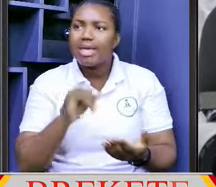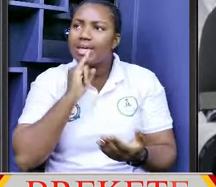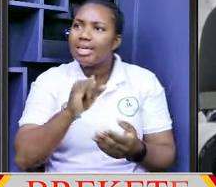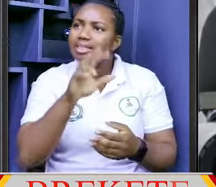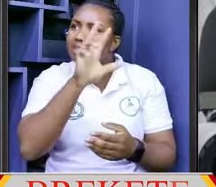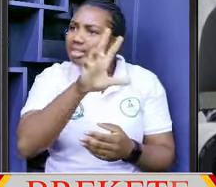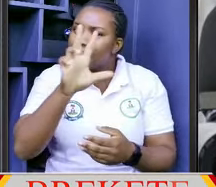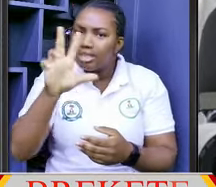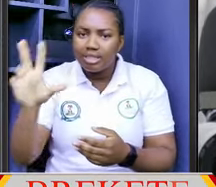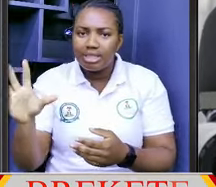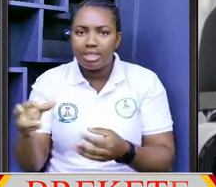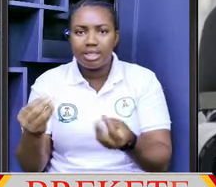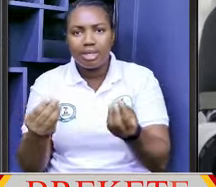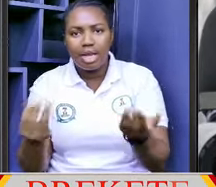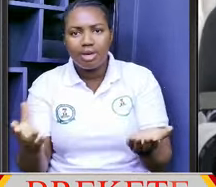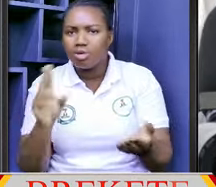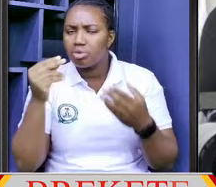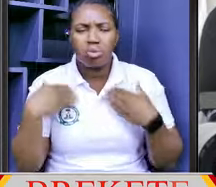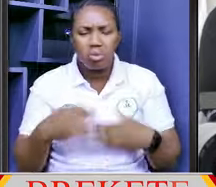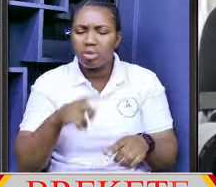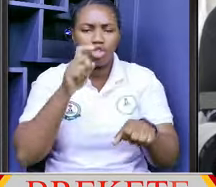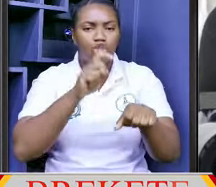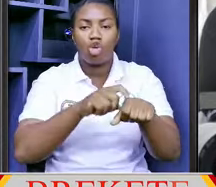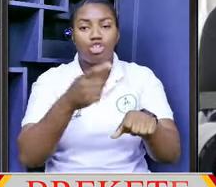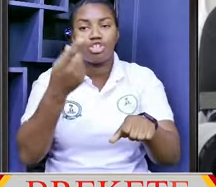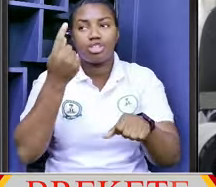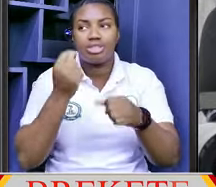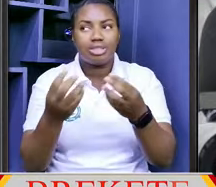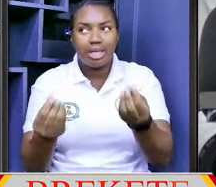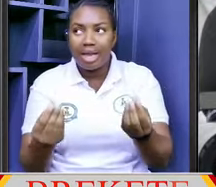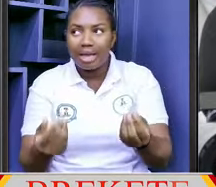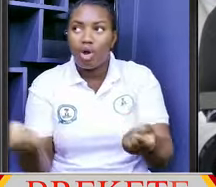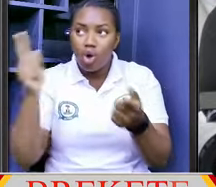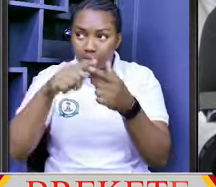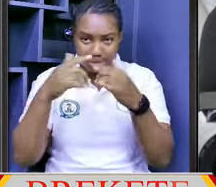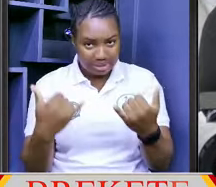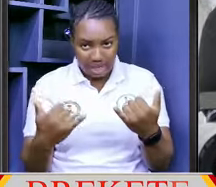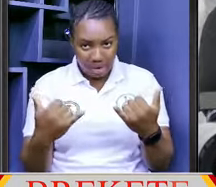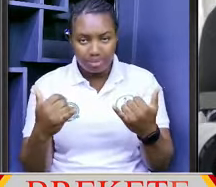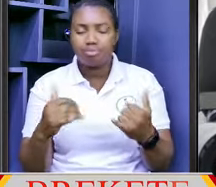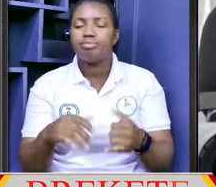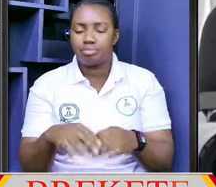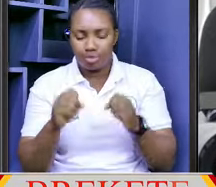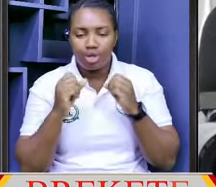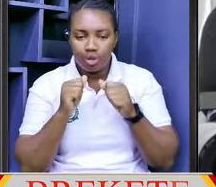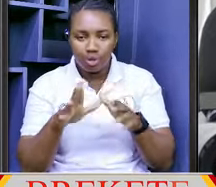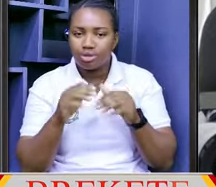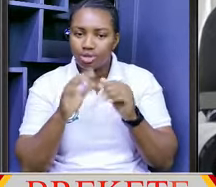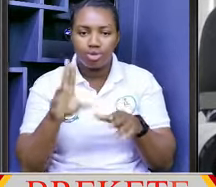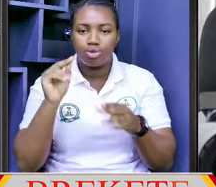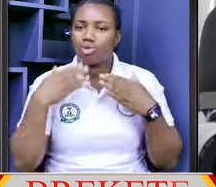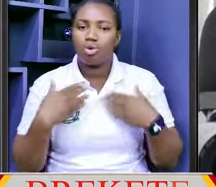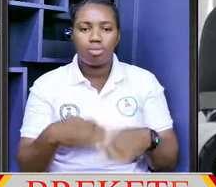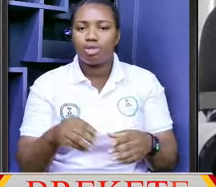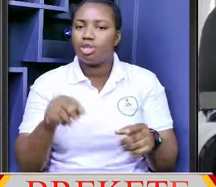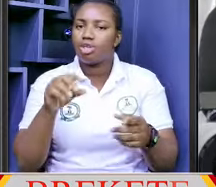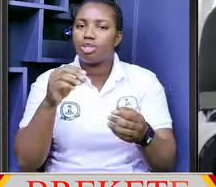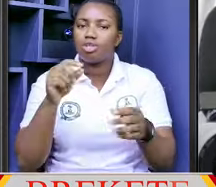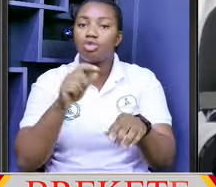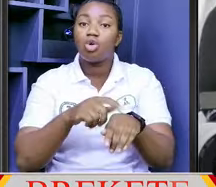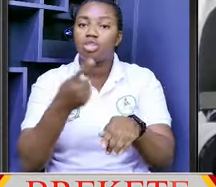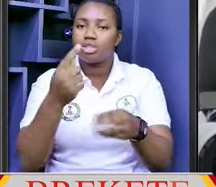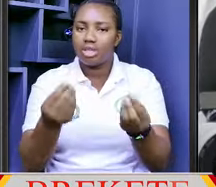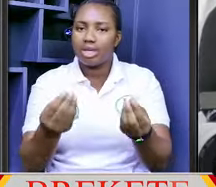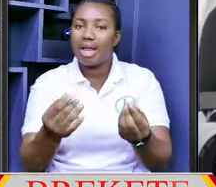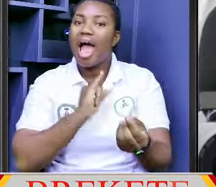land. Nobody touched the land. Nobody touched. Nothing to do with the land. Up till now. Up till now. Okay. Nothing. We don't enter at all. I'm